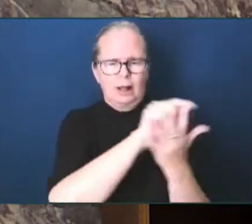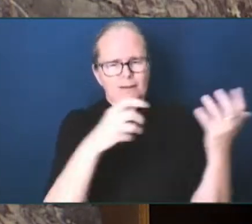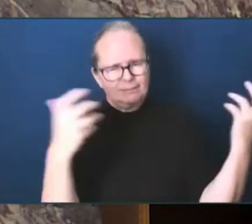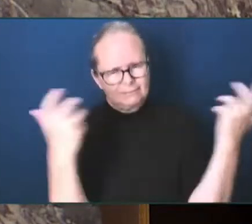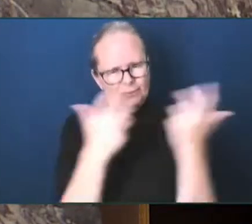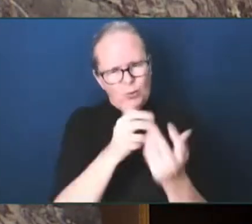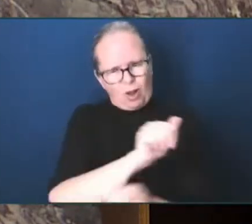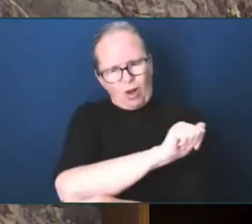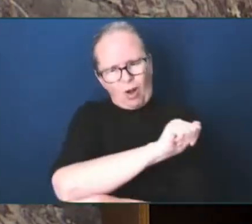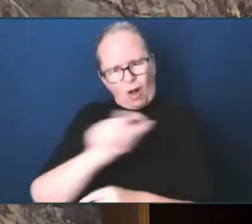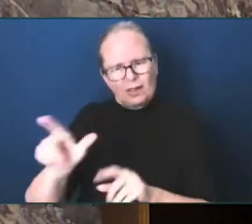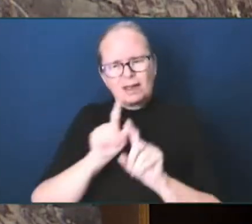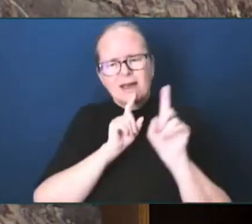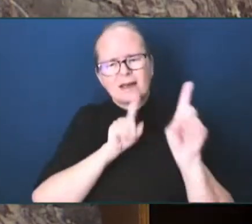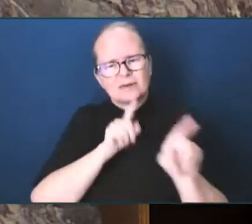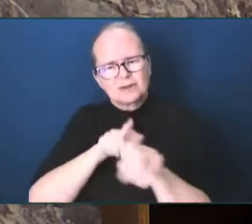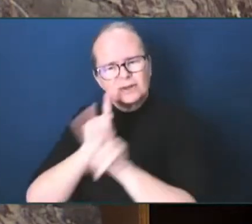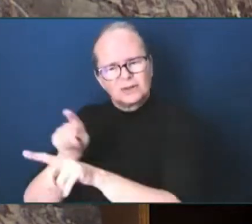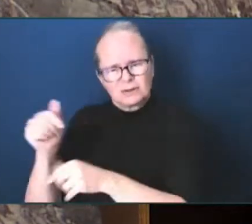program.